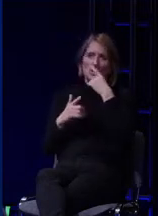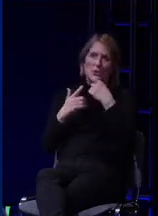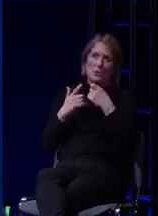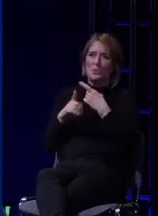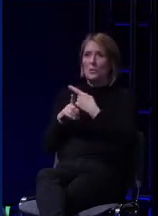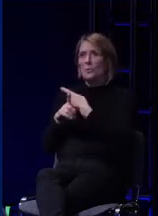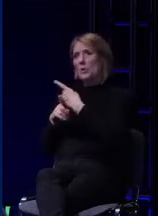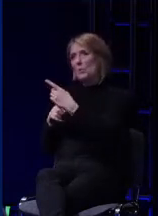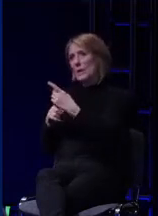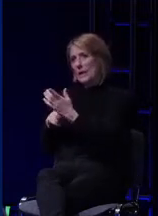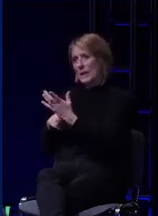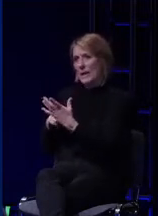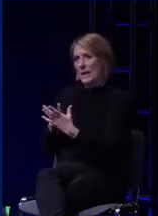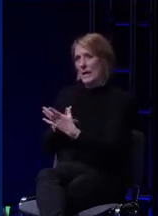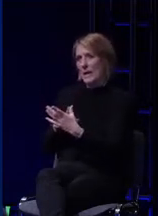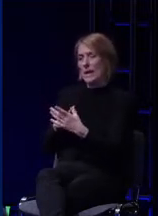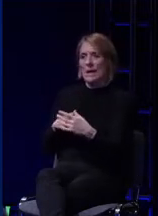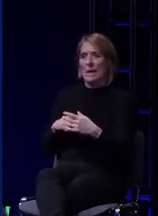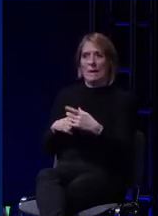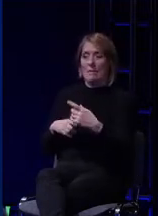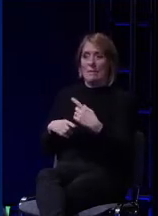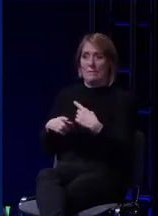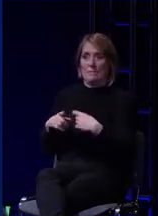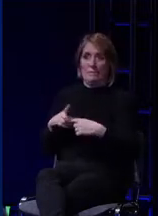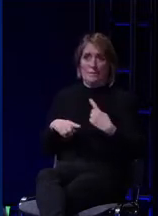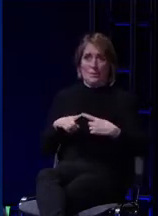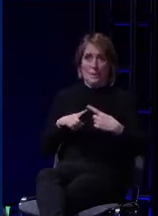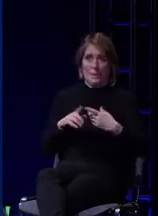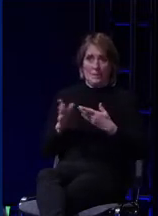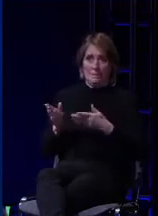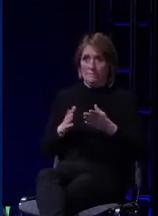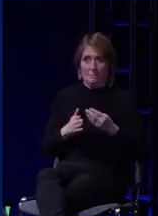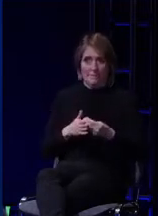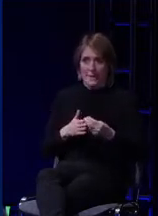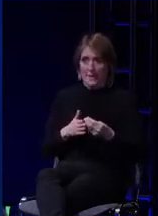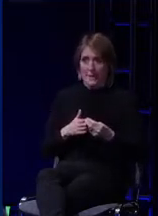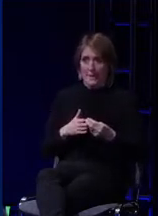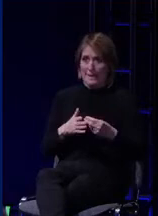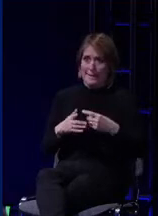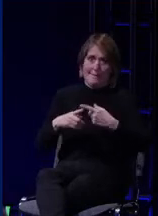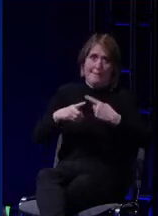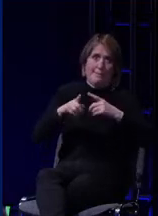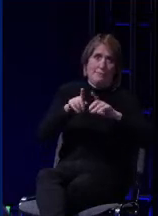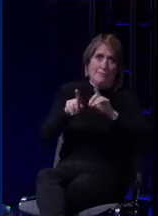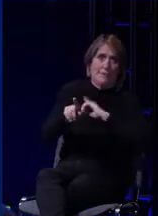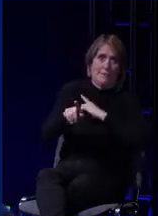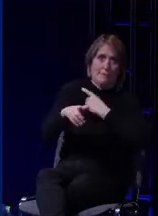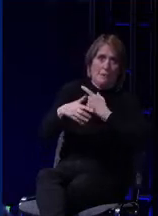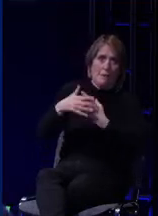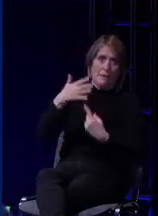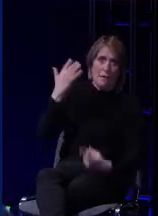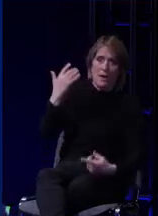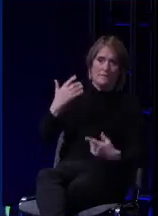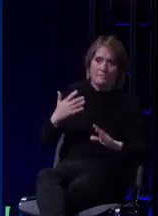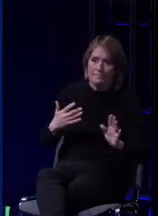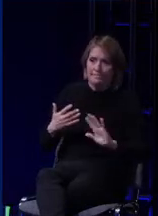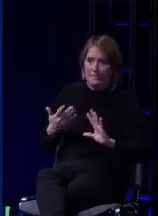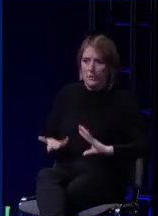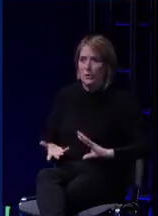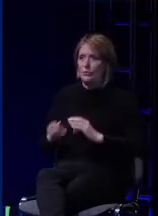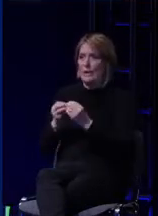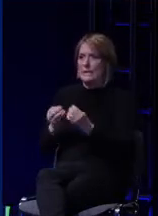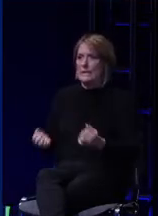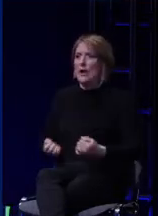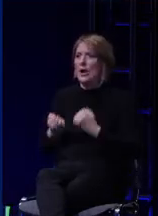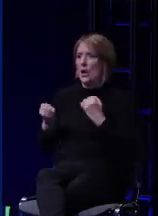LA, and then quickly, you know, money, X, Y, Z, it was like, no, we're gonna create our own,